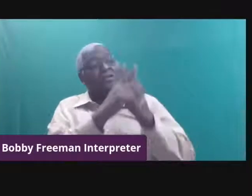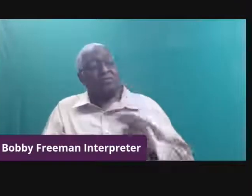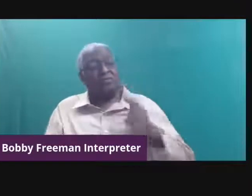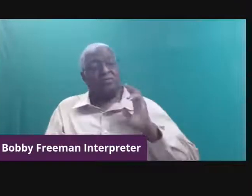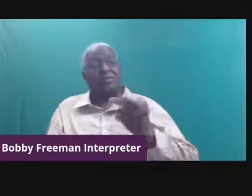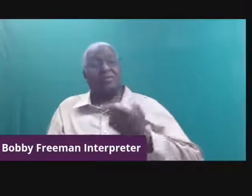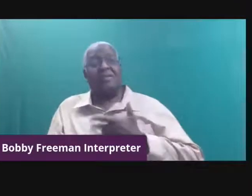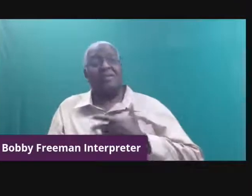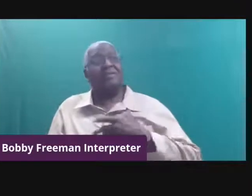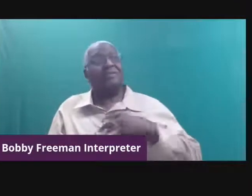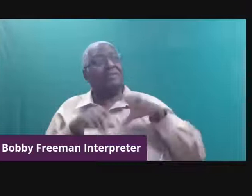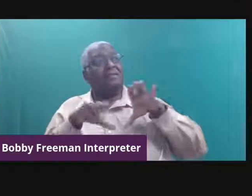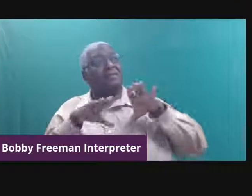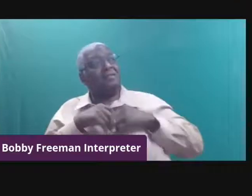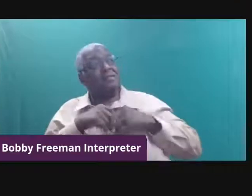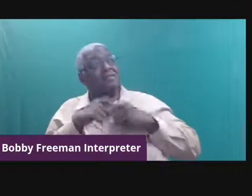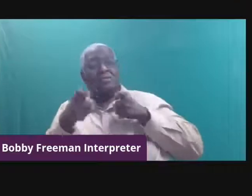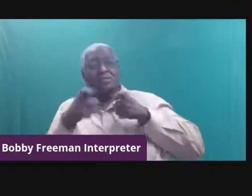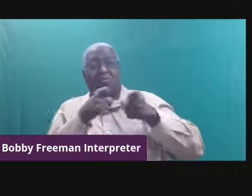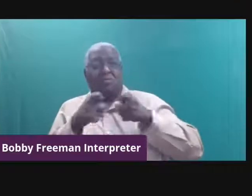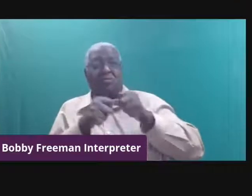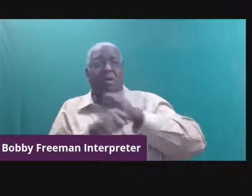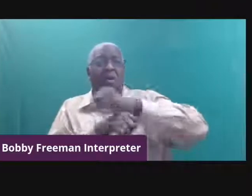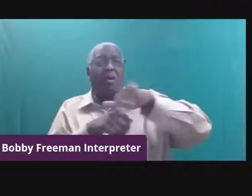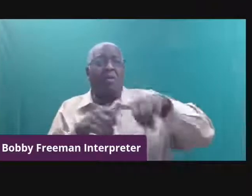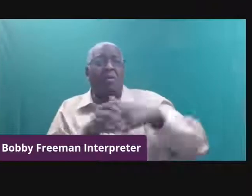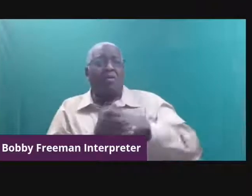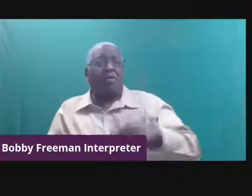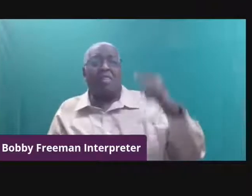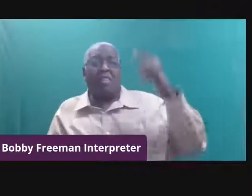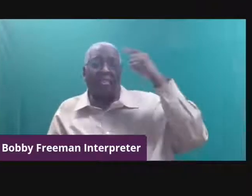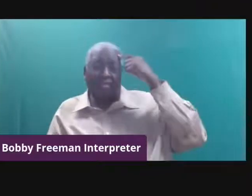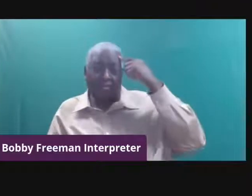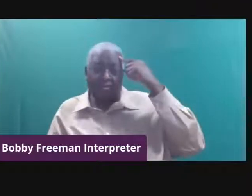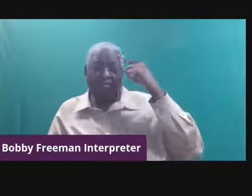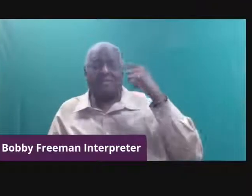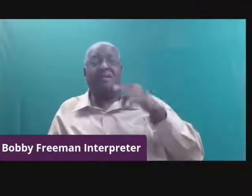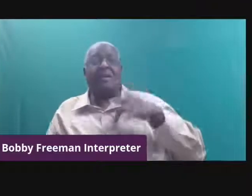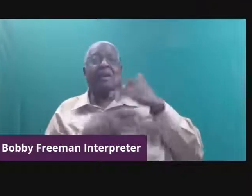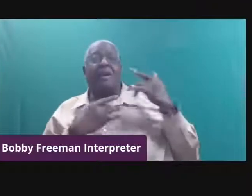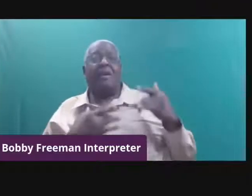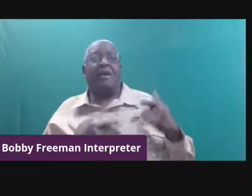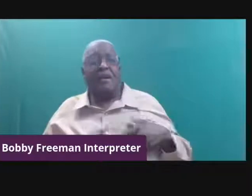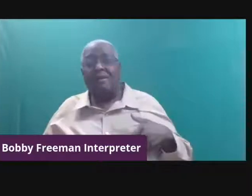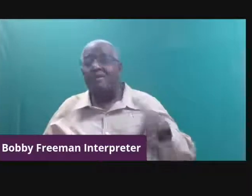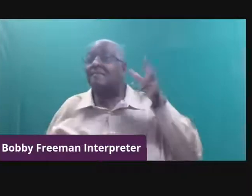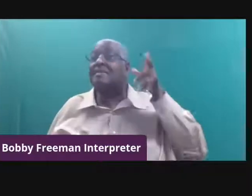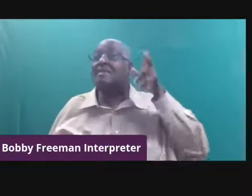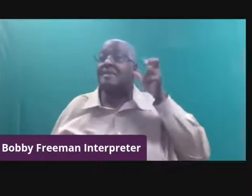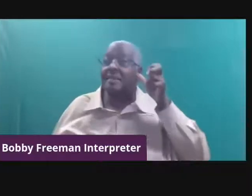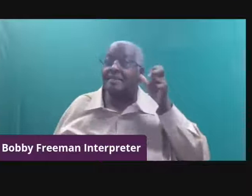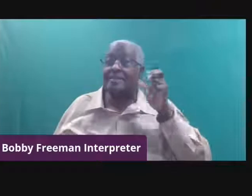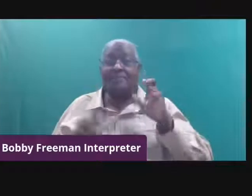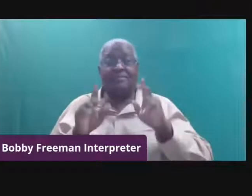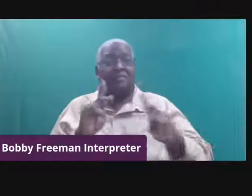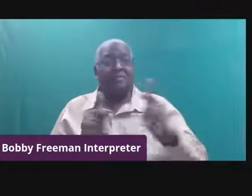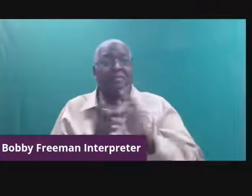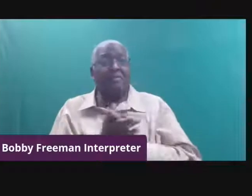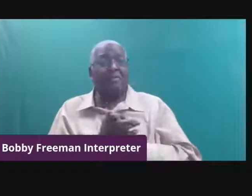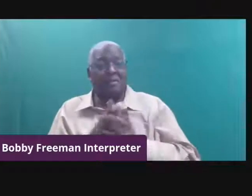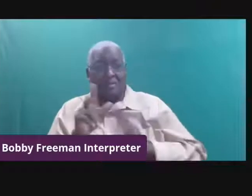every word, every thought, every action, that you open up the minds, the hearts, the ears of the listener, that they may